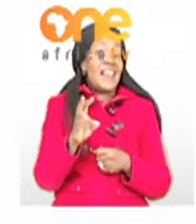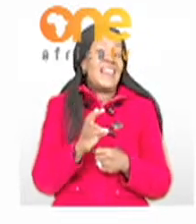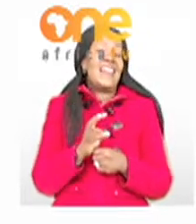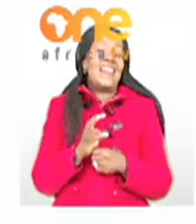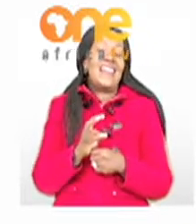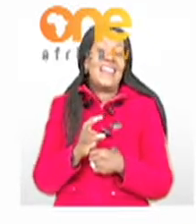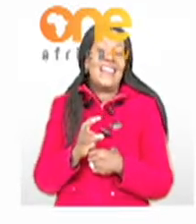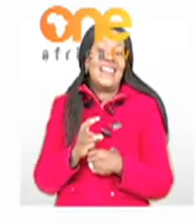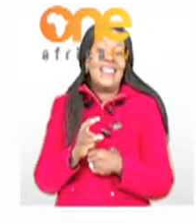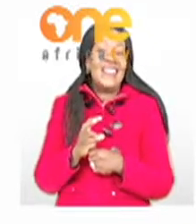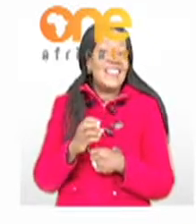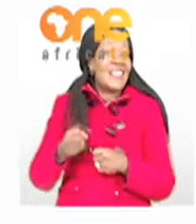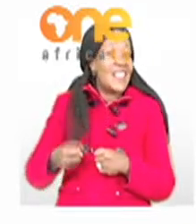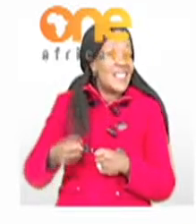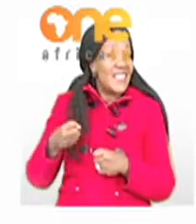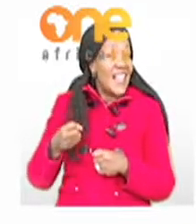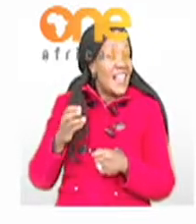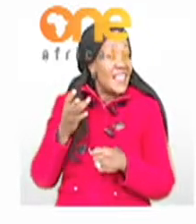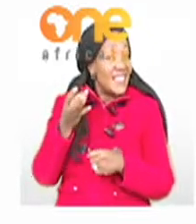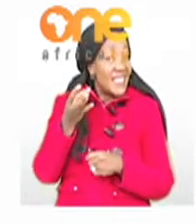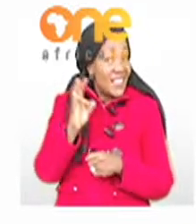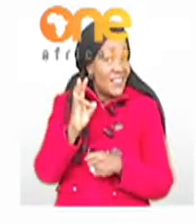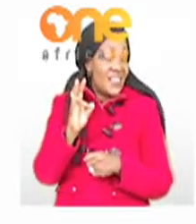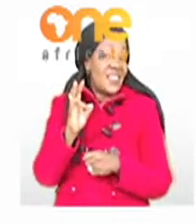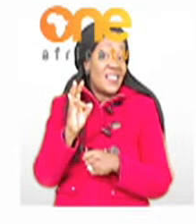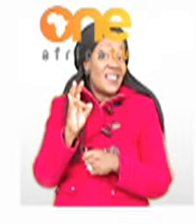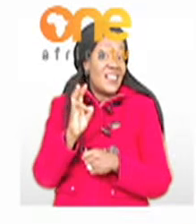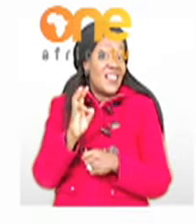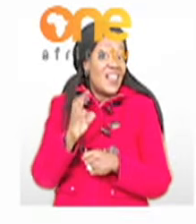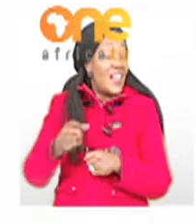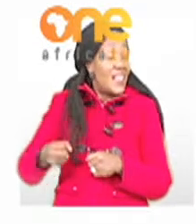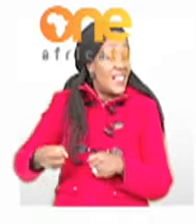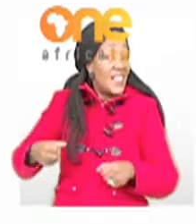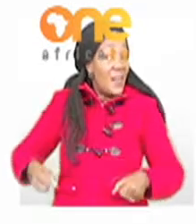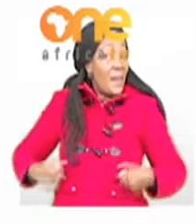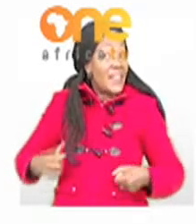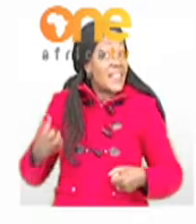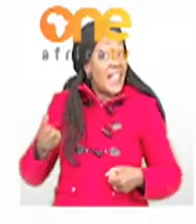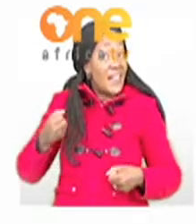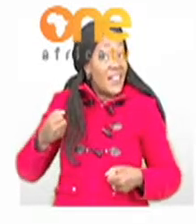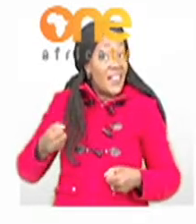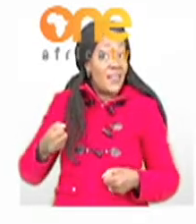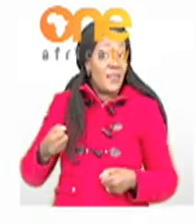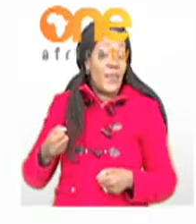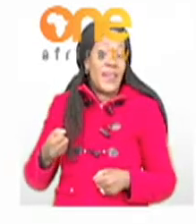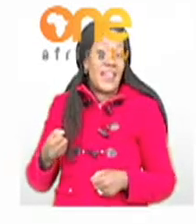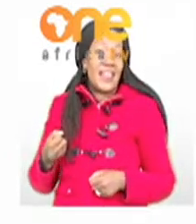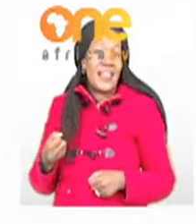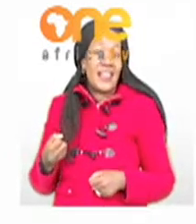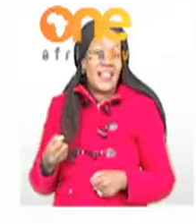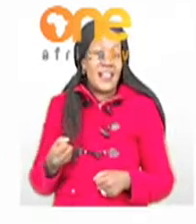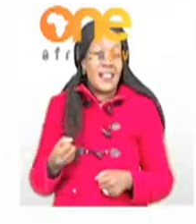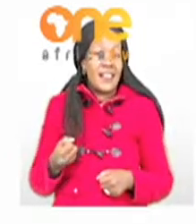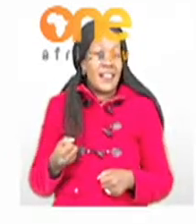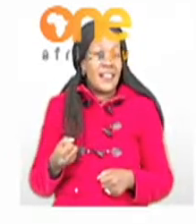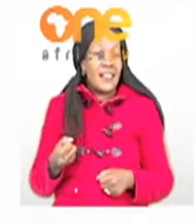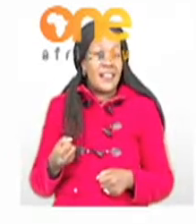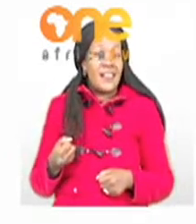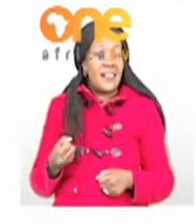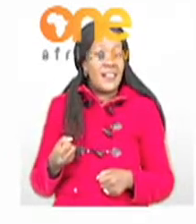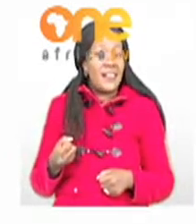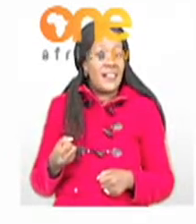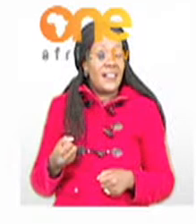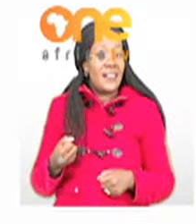7. The 7th bucket is being carried by the boy.